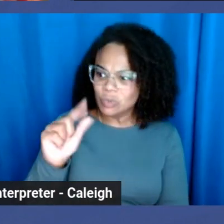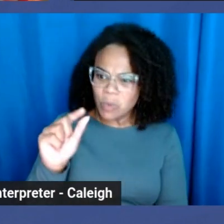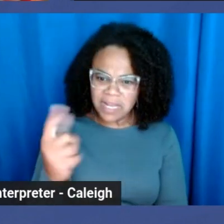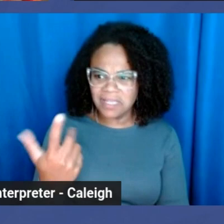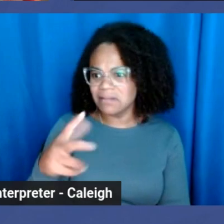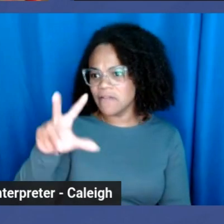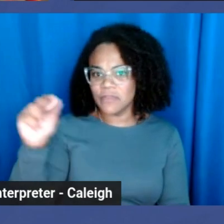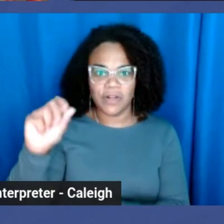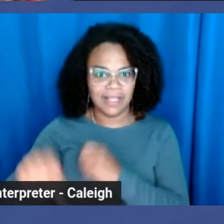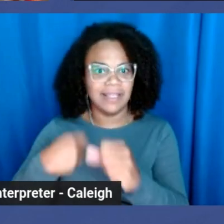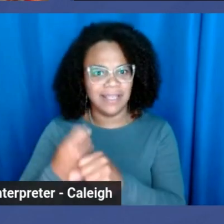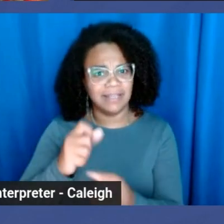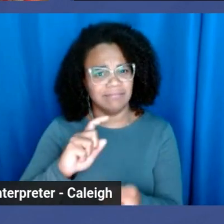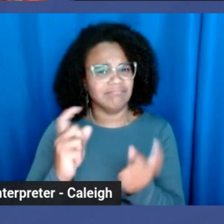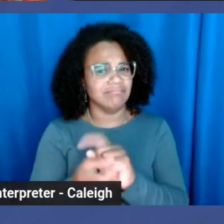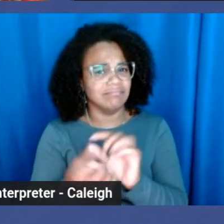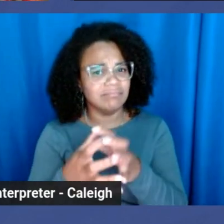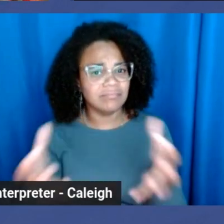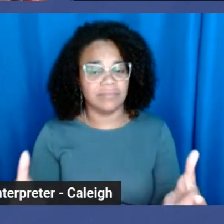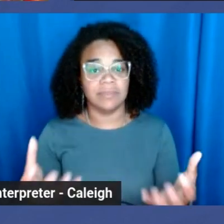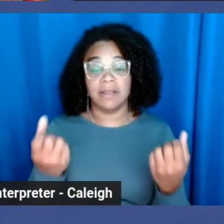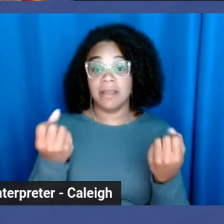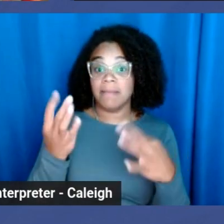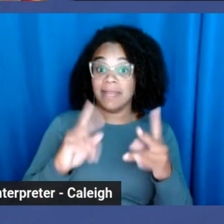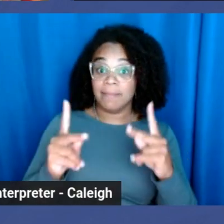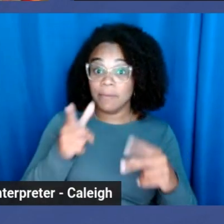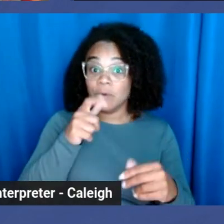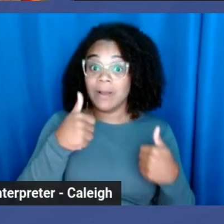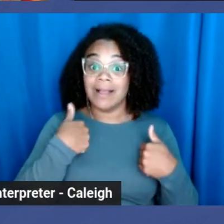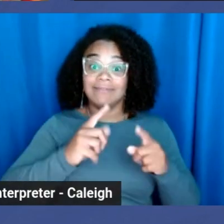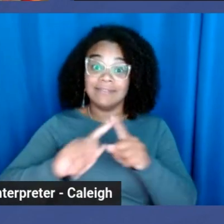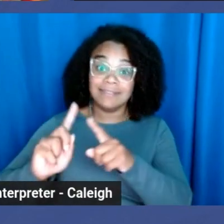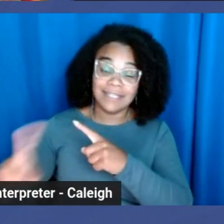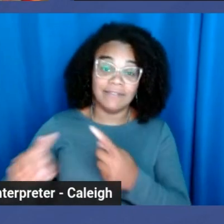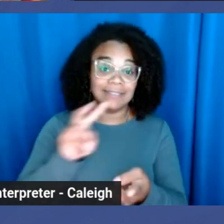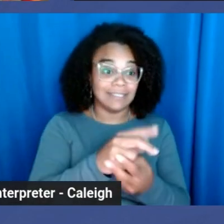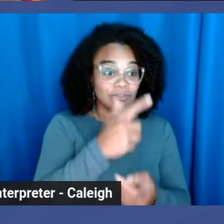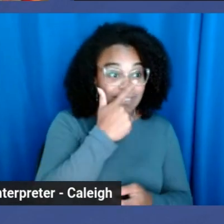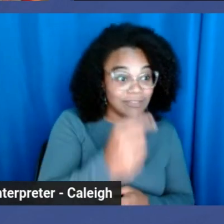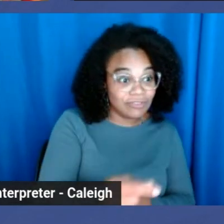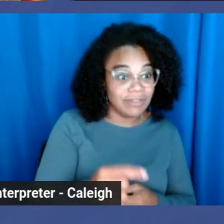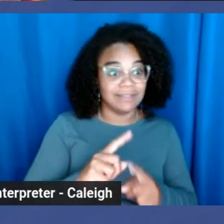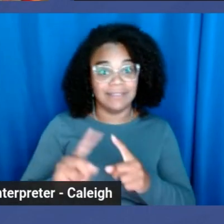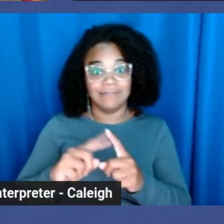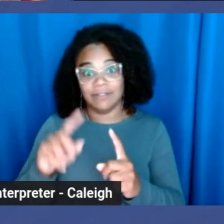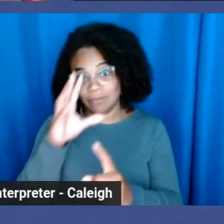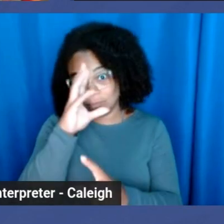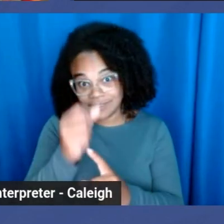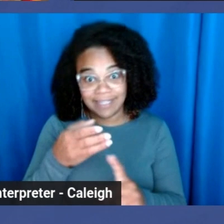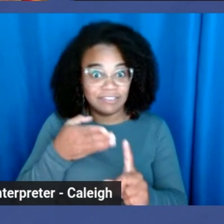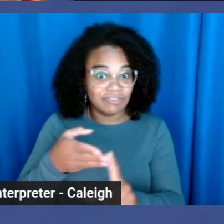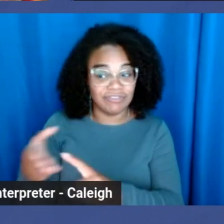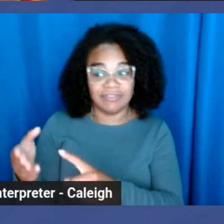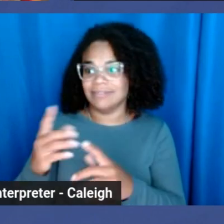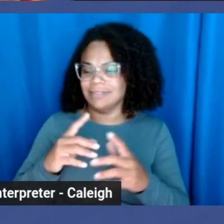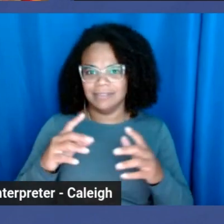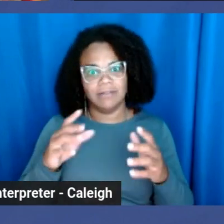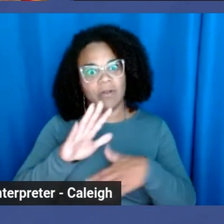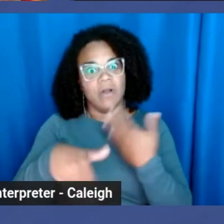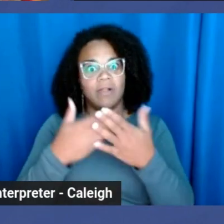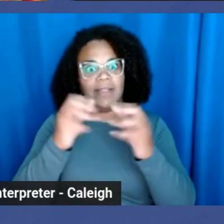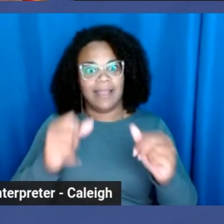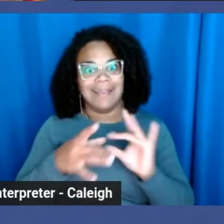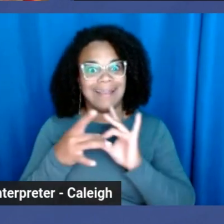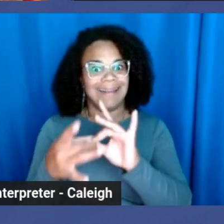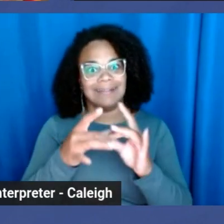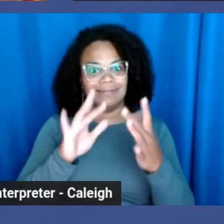It's allowed people with diverse sexual interests and orientations to connect with like-minded individuals across the globe. It used to be that